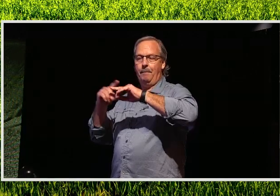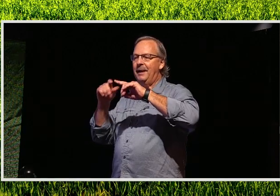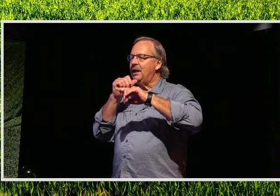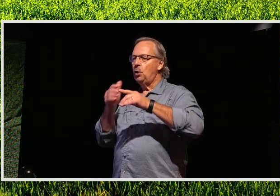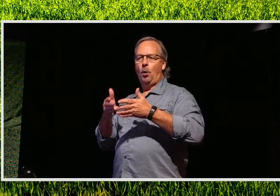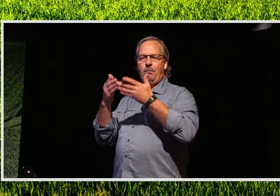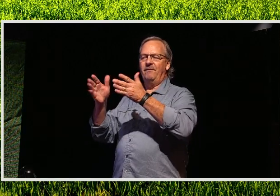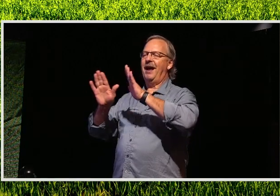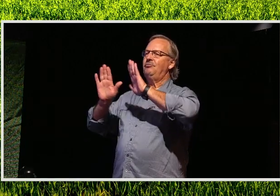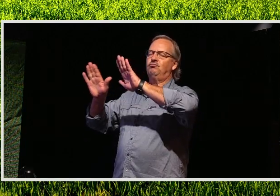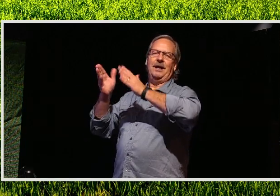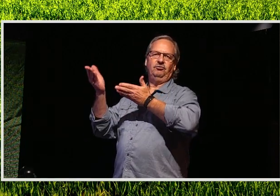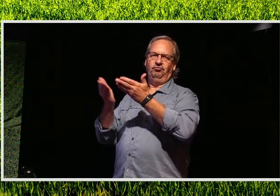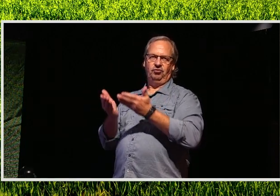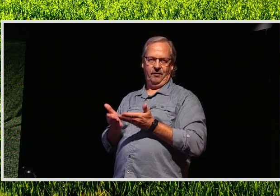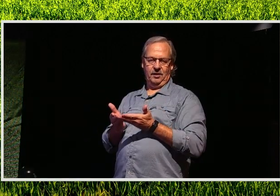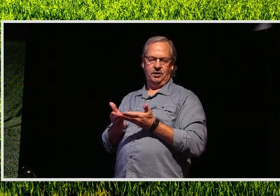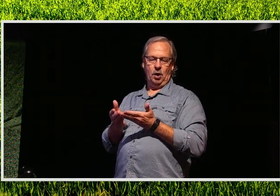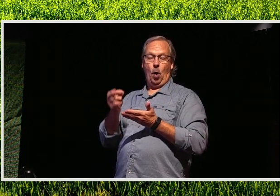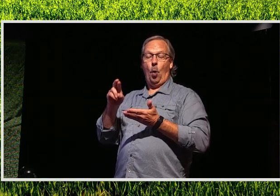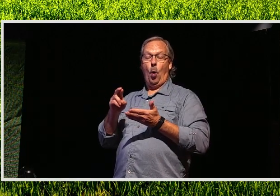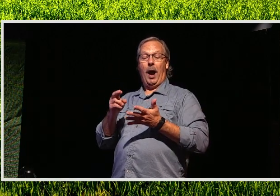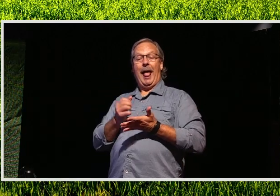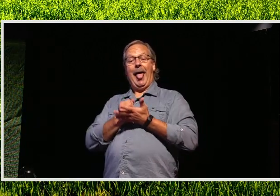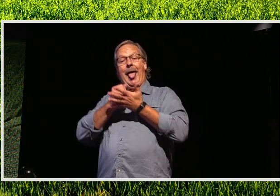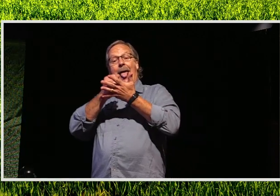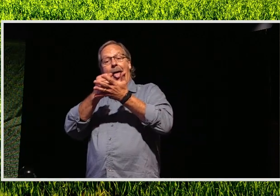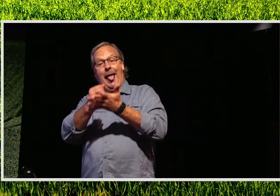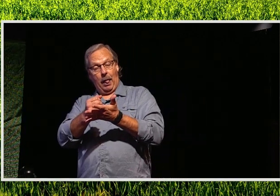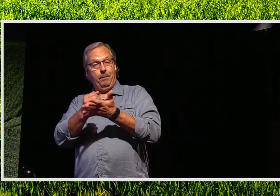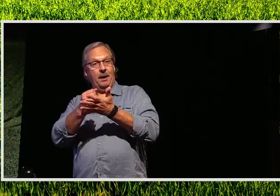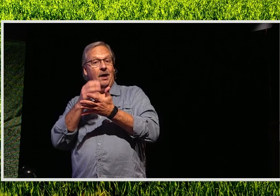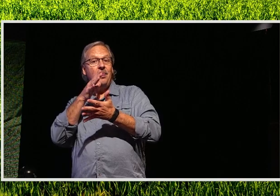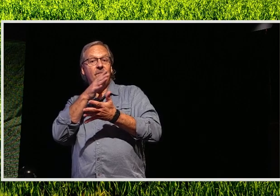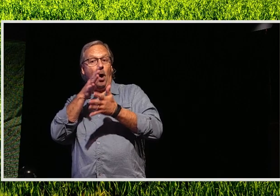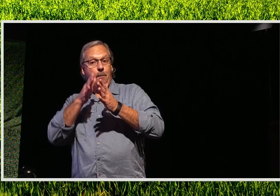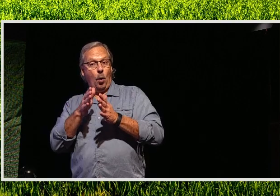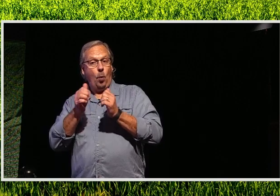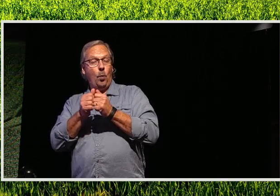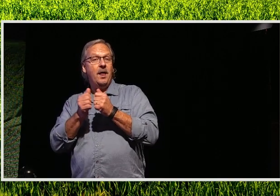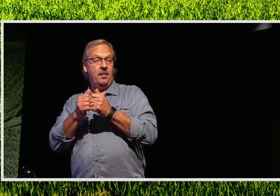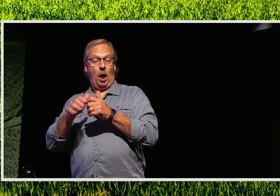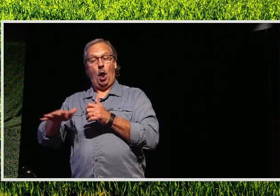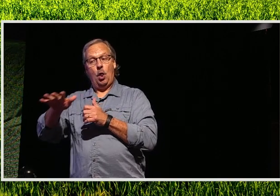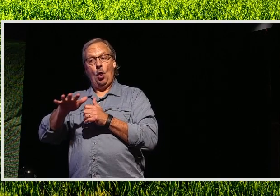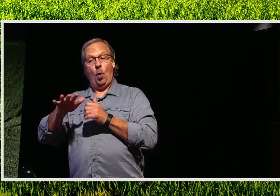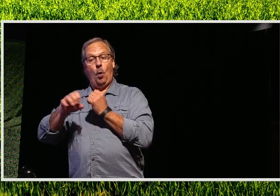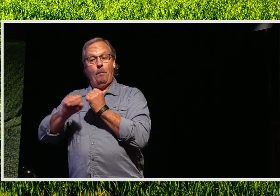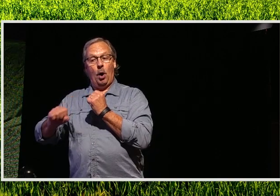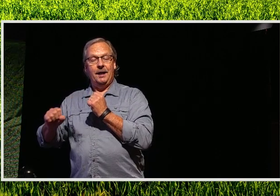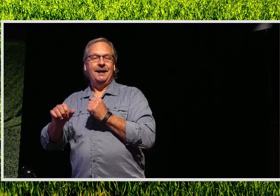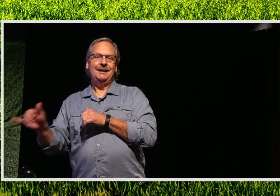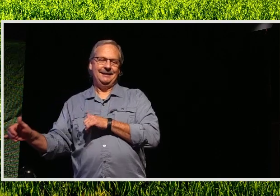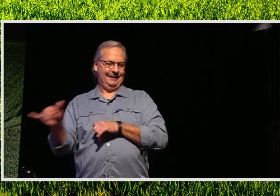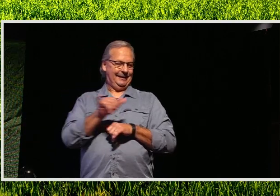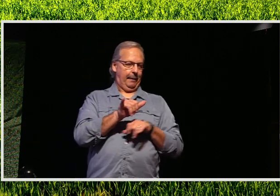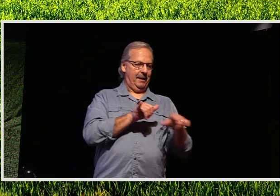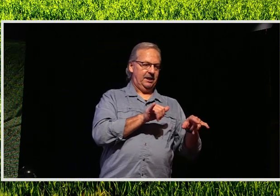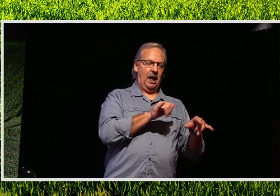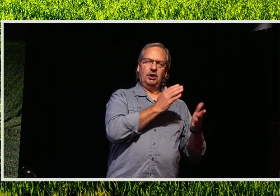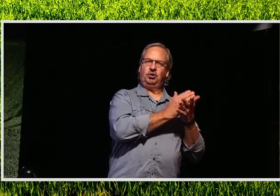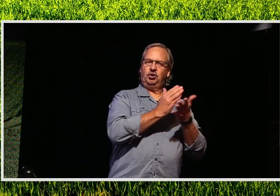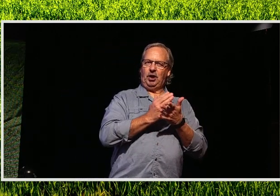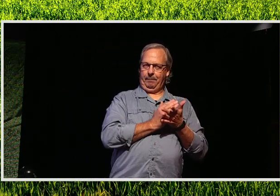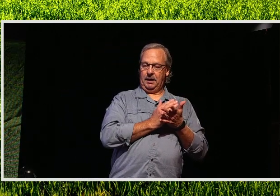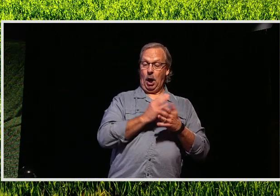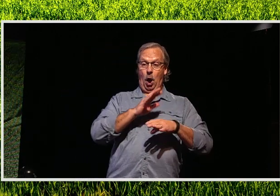provide great service or help farmers with marketing the way that ChopLocal does. Having an online